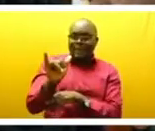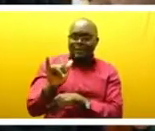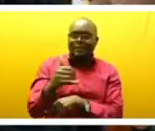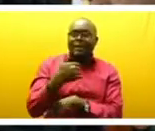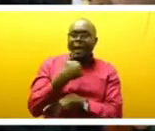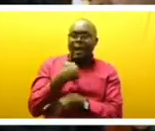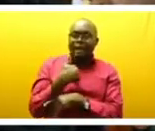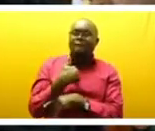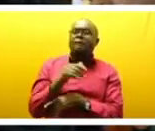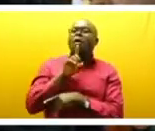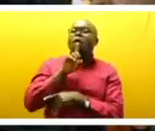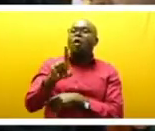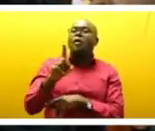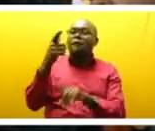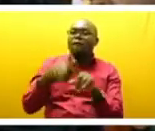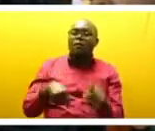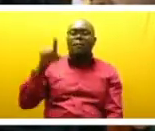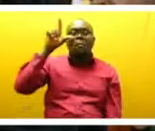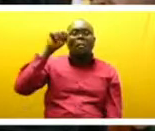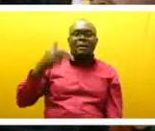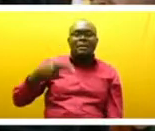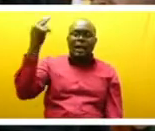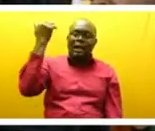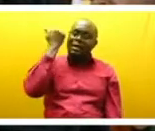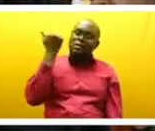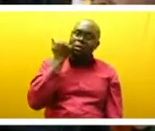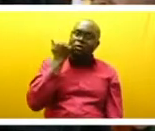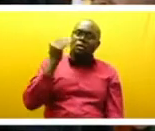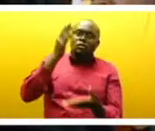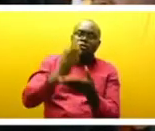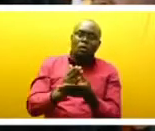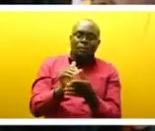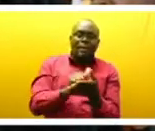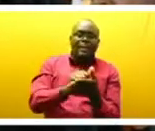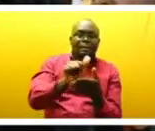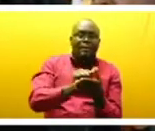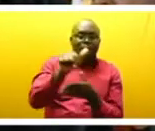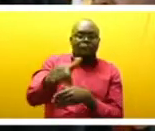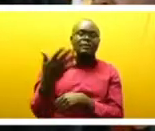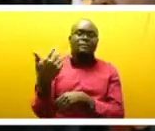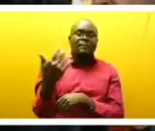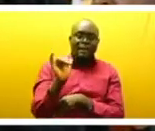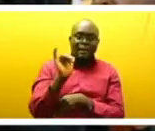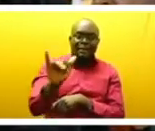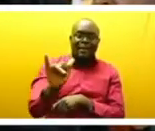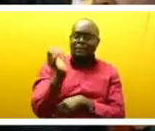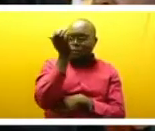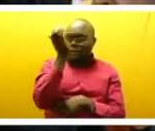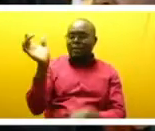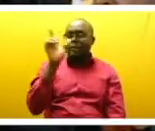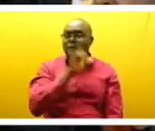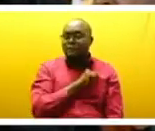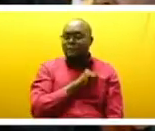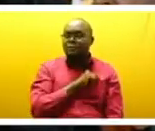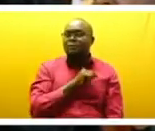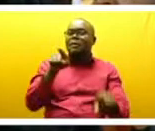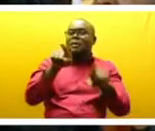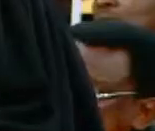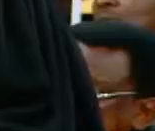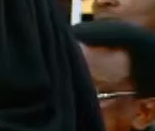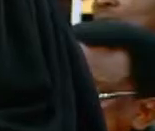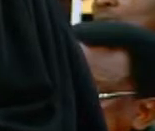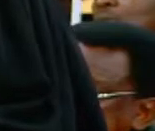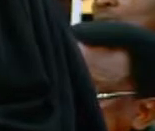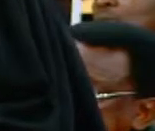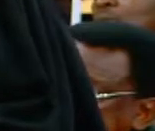an order from the Mombasa High Court that has stopped the printing of these ballots, and that was disobeyed. There was also a promise that had been made